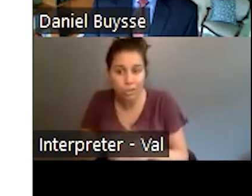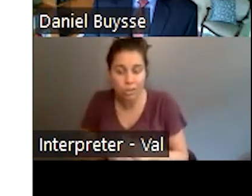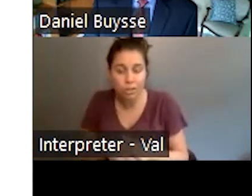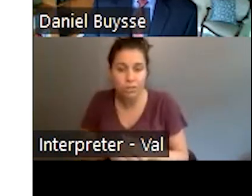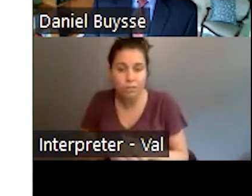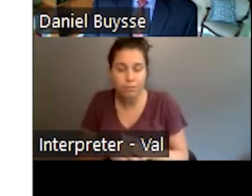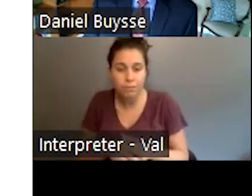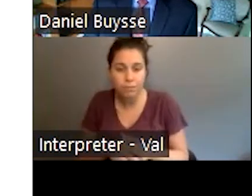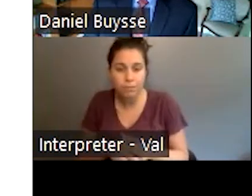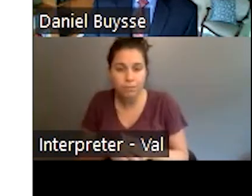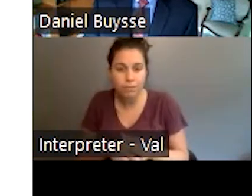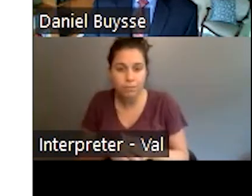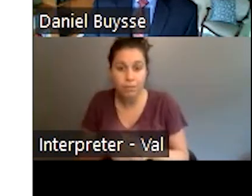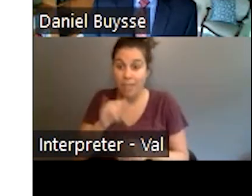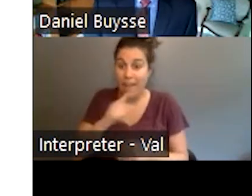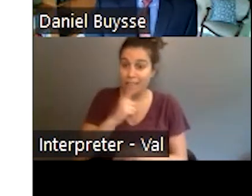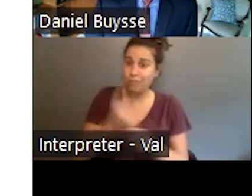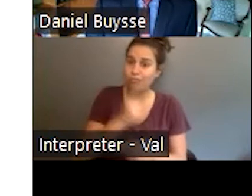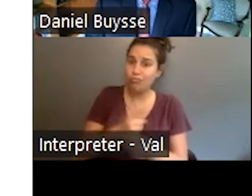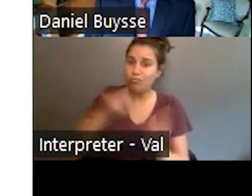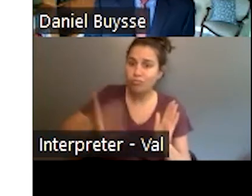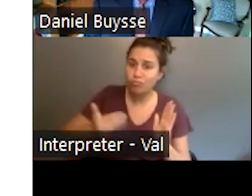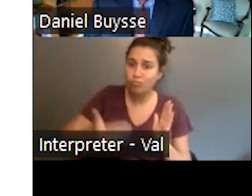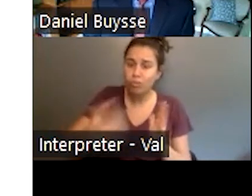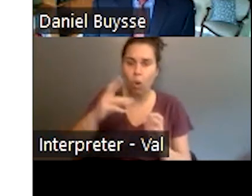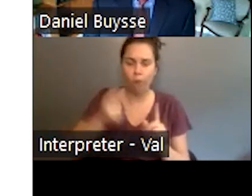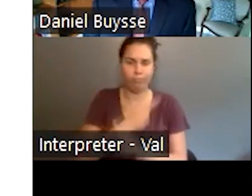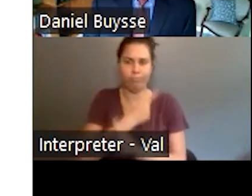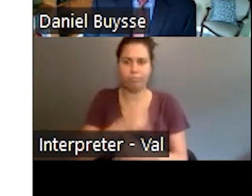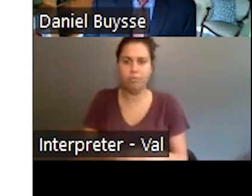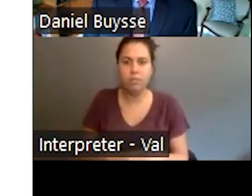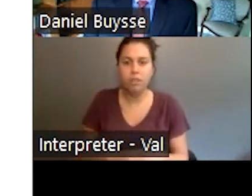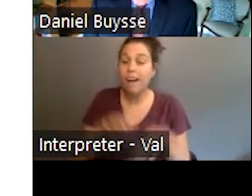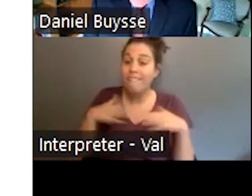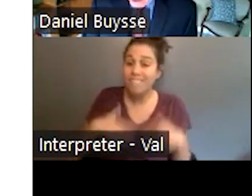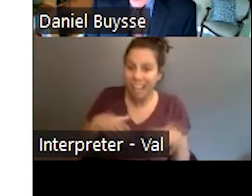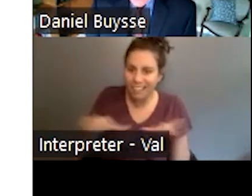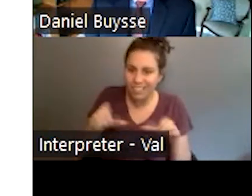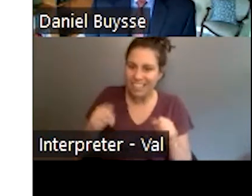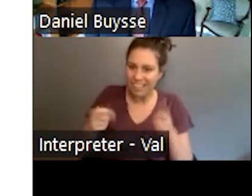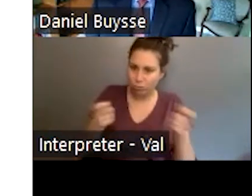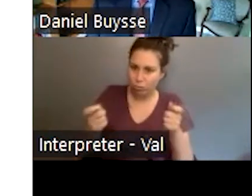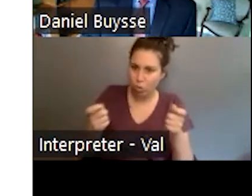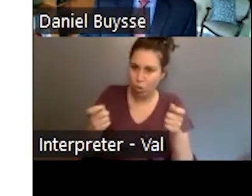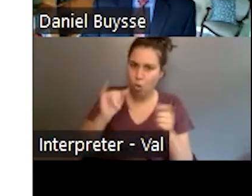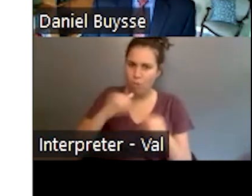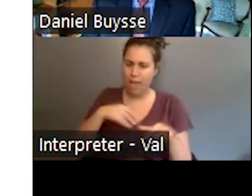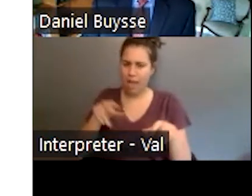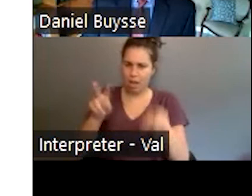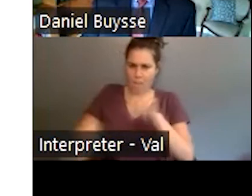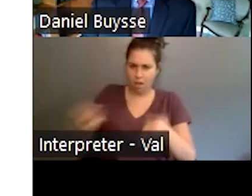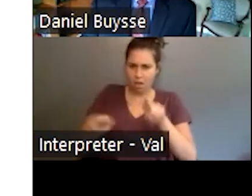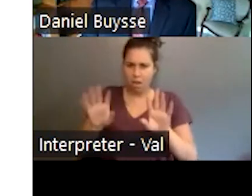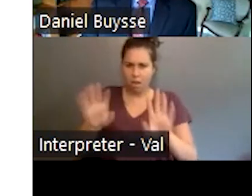whether that is regular, and the same for physical activity. So my colleagues and I have begun to think about trying